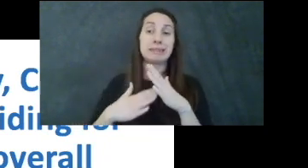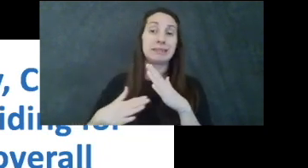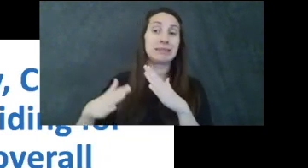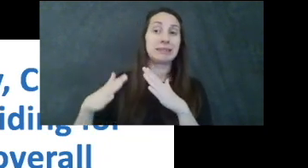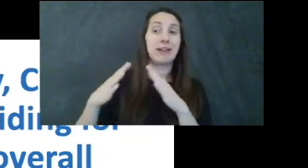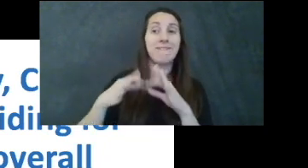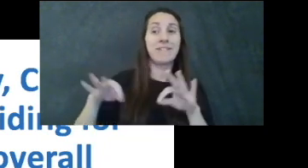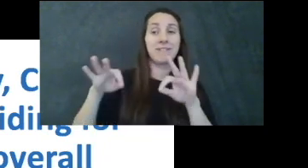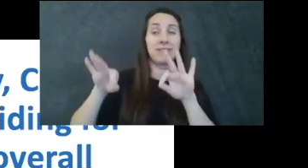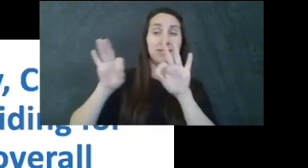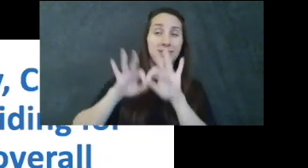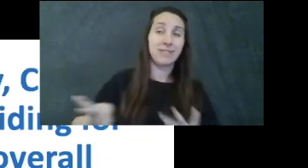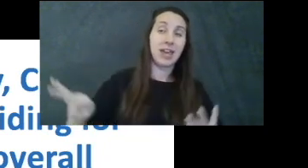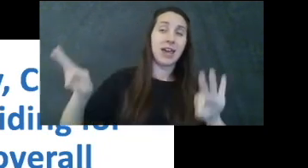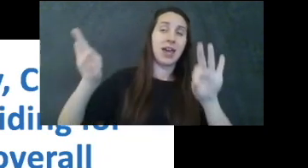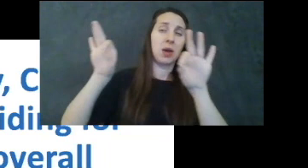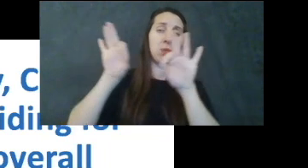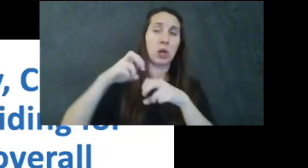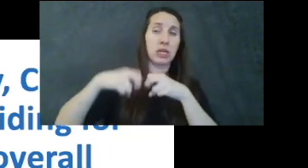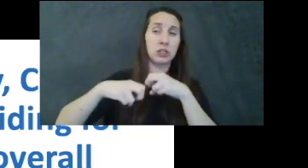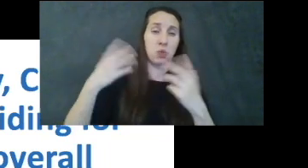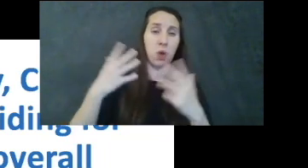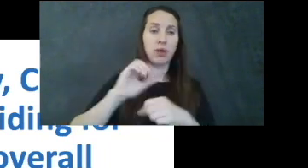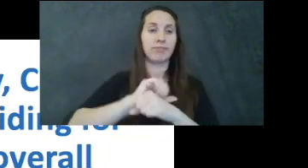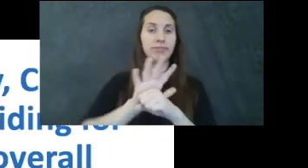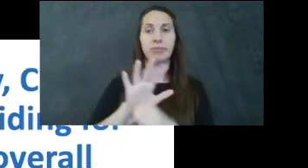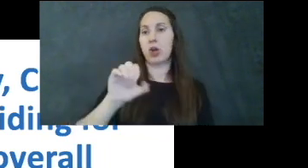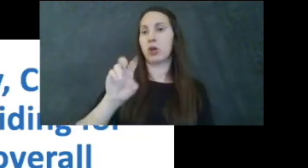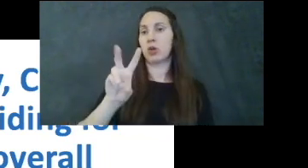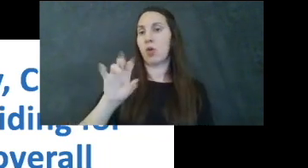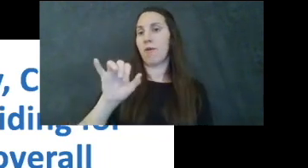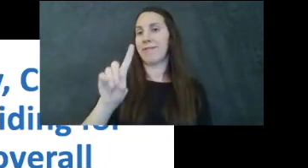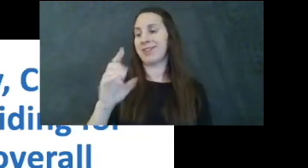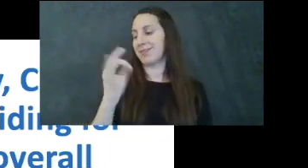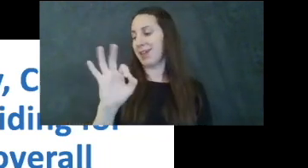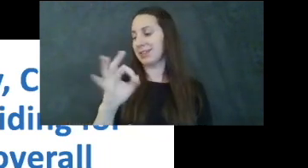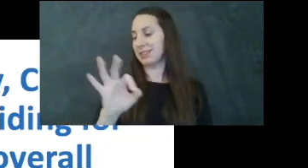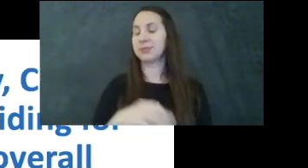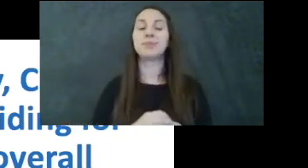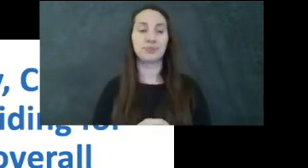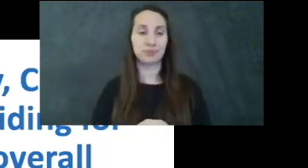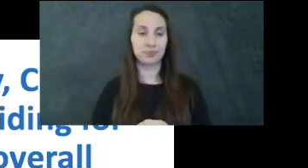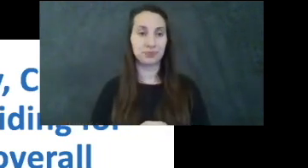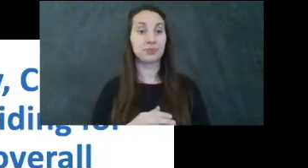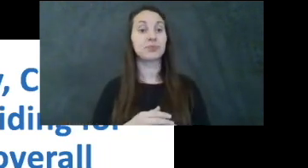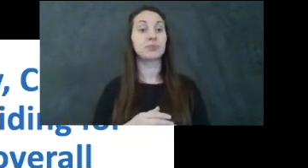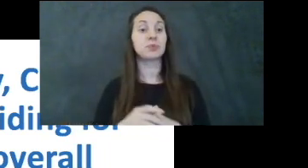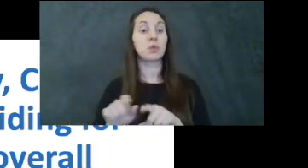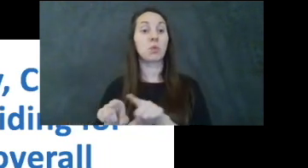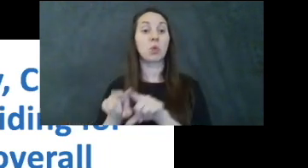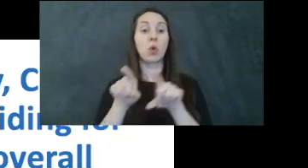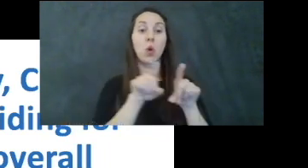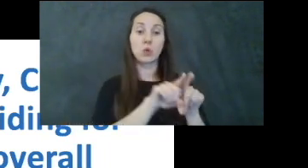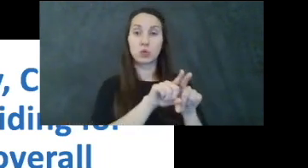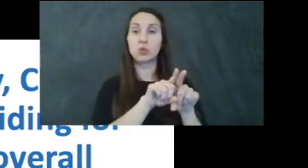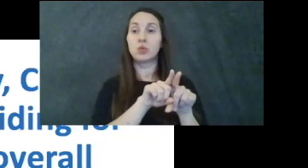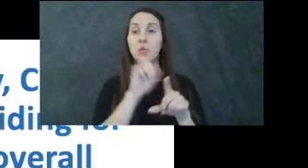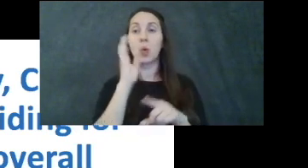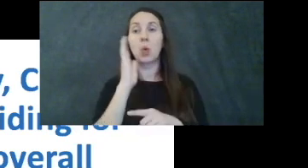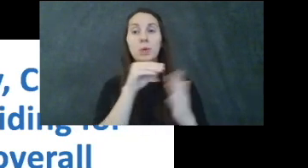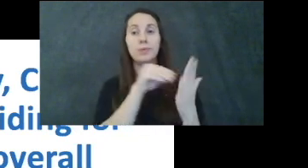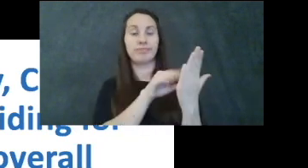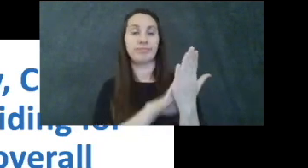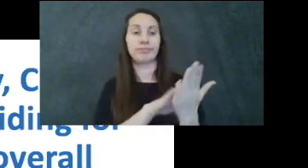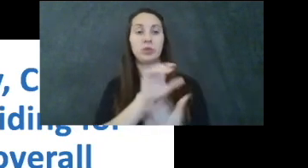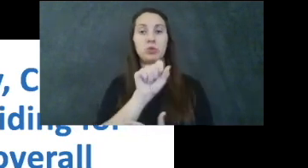important issue. Voters with disabilities also more likely overall to list Social Security and Medicare as an issue. And